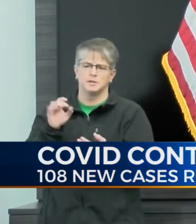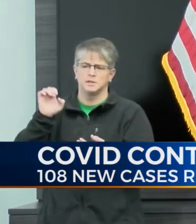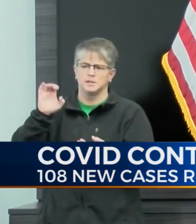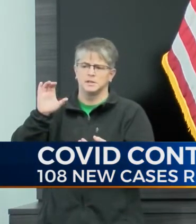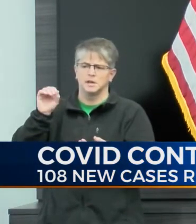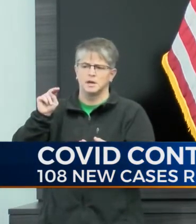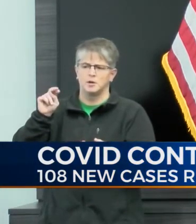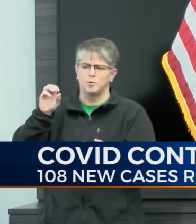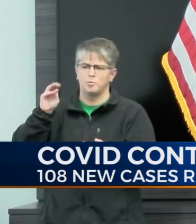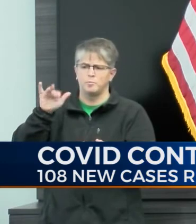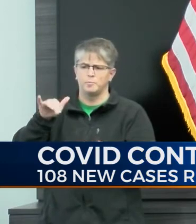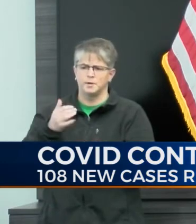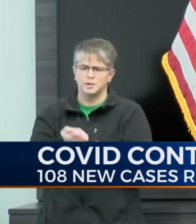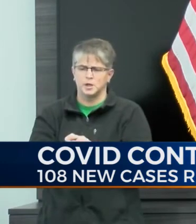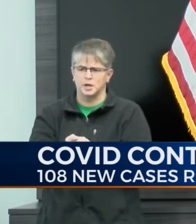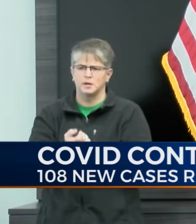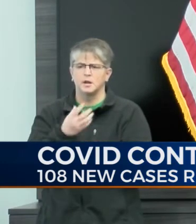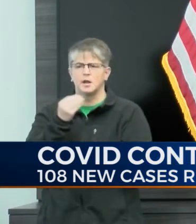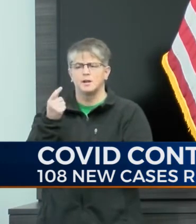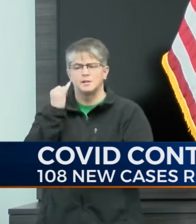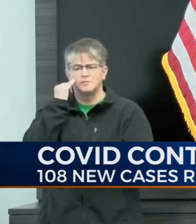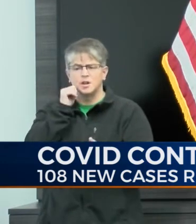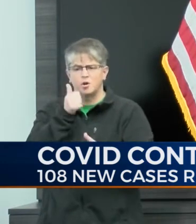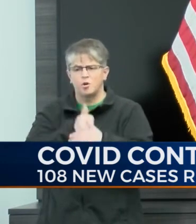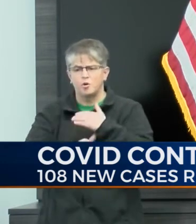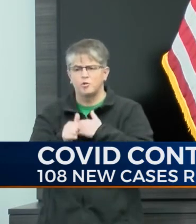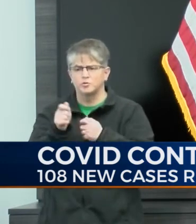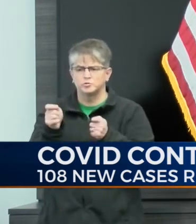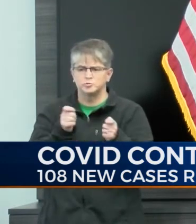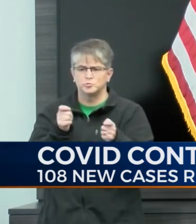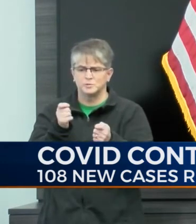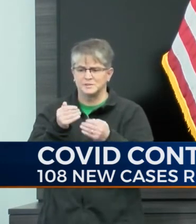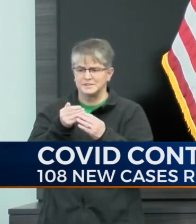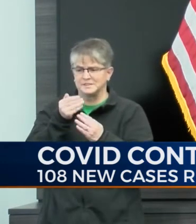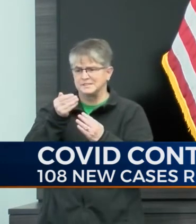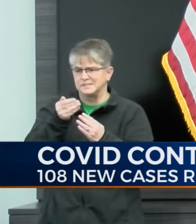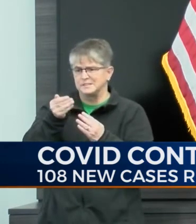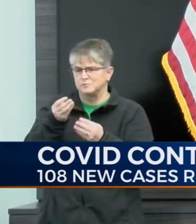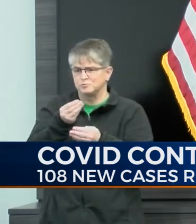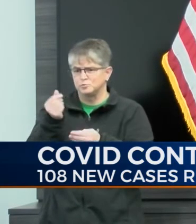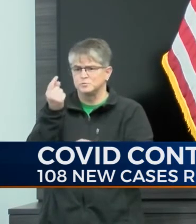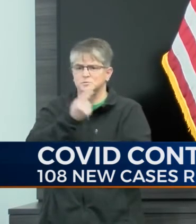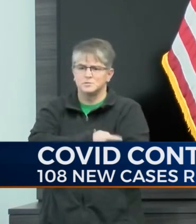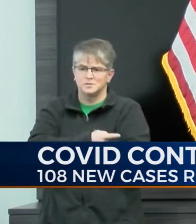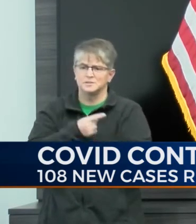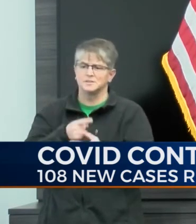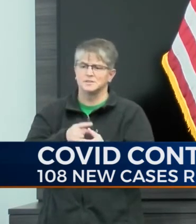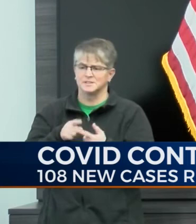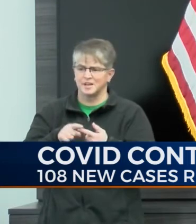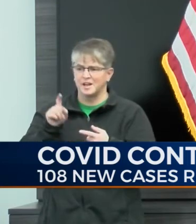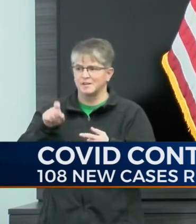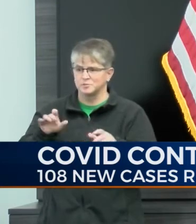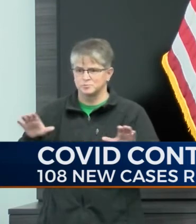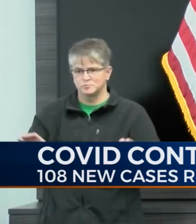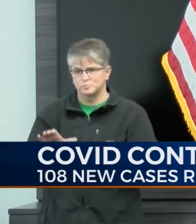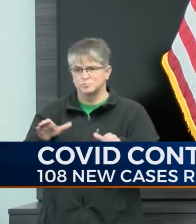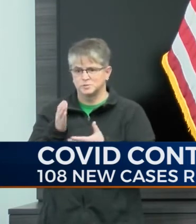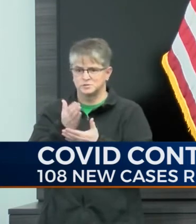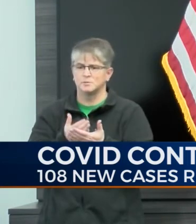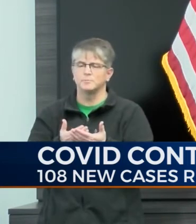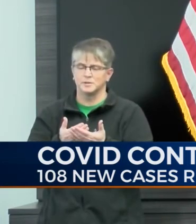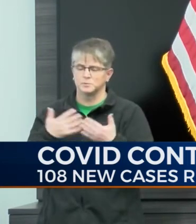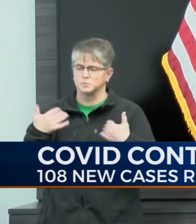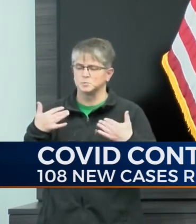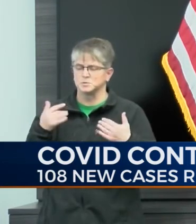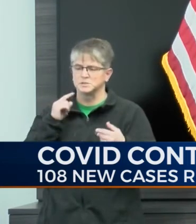this does not get under control in the next several days or in the next few days, drastic action, as